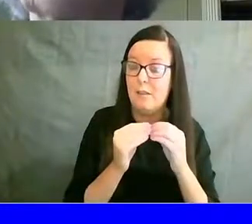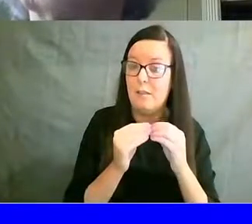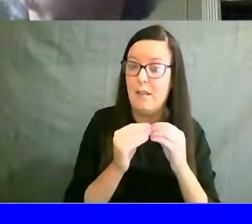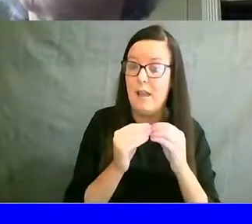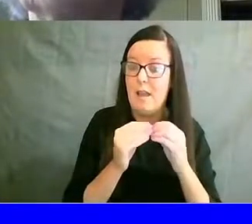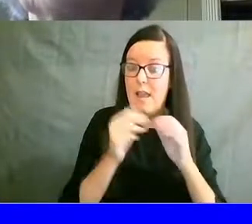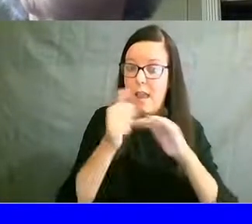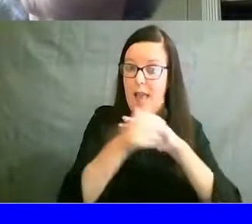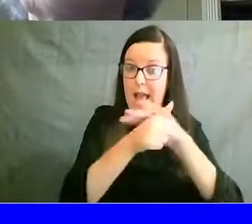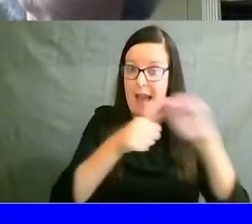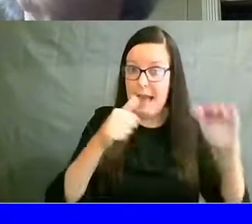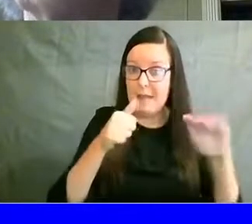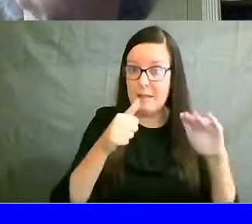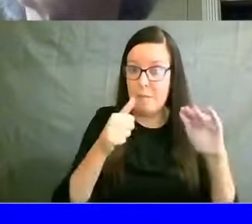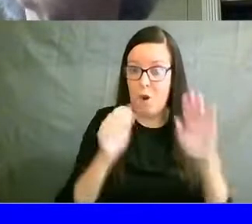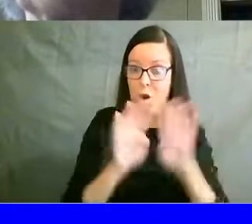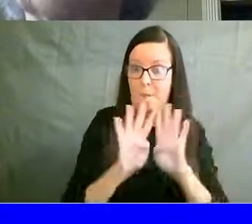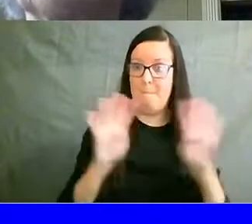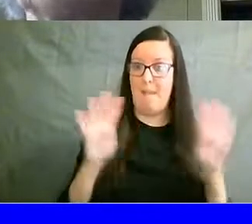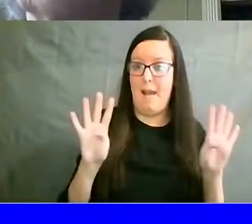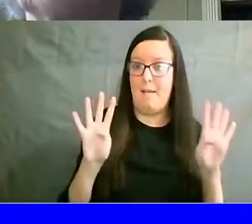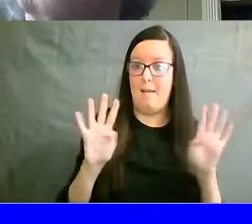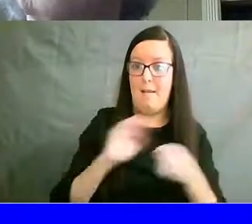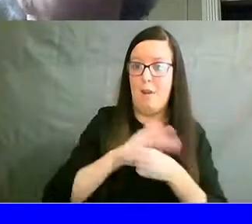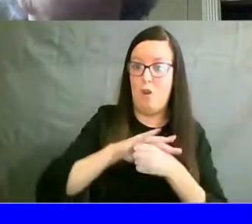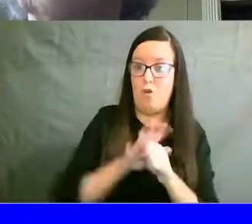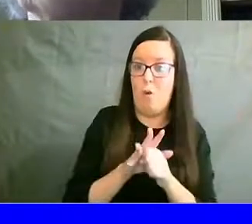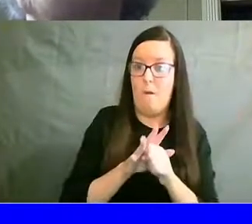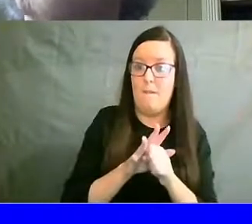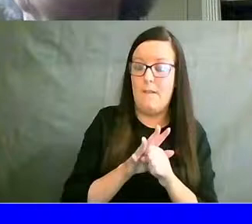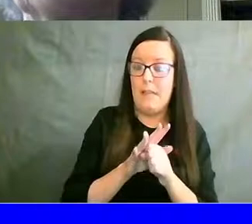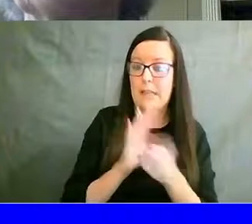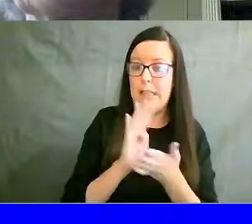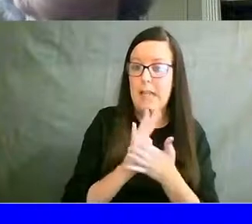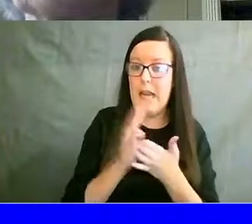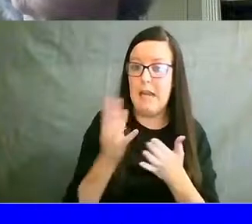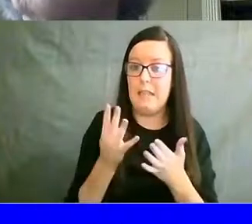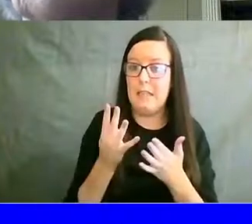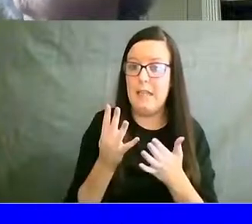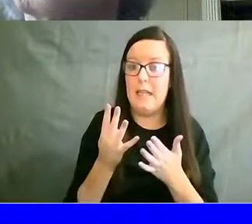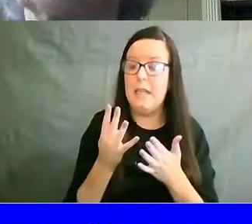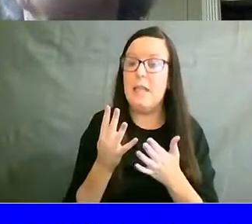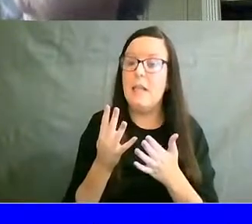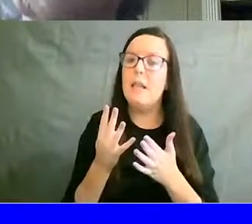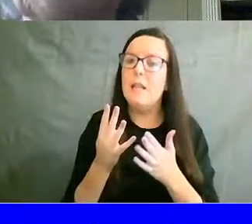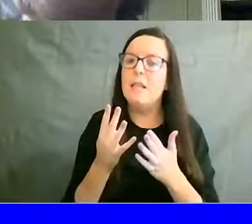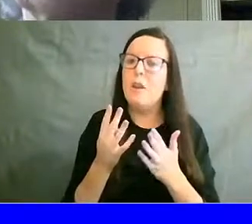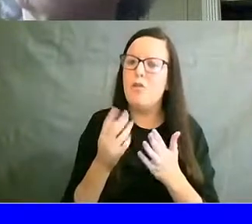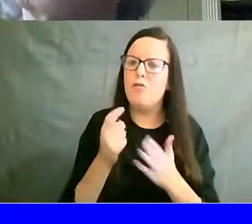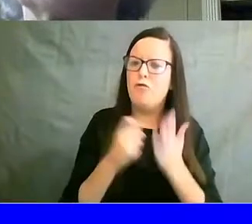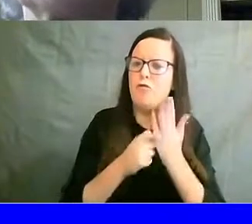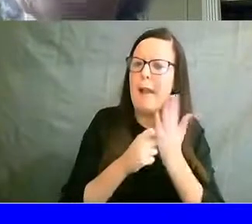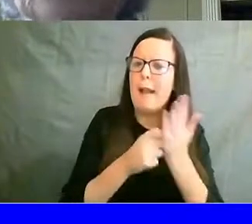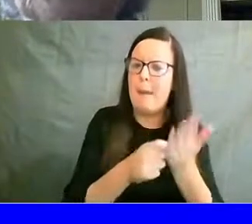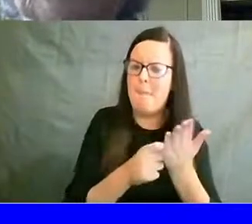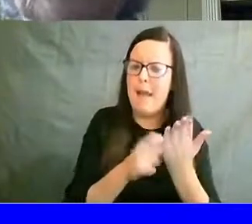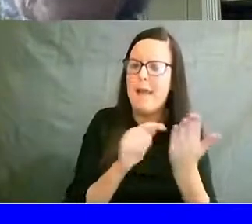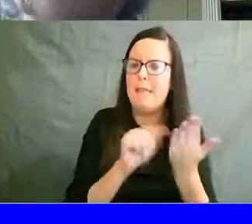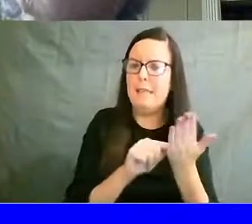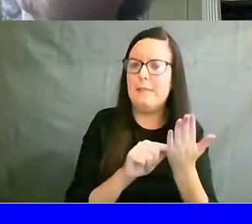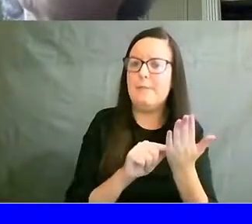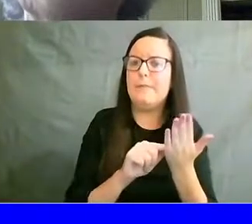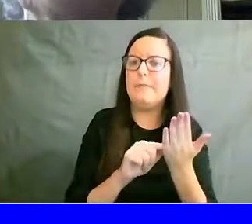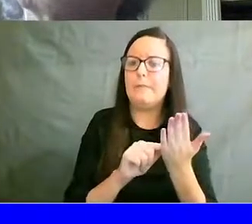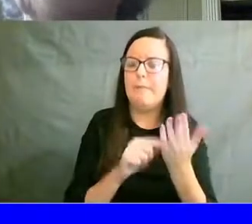on COVID-19, as part of their recommendation, recommended sections on capacity and the assessment